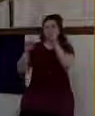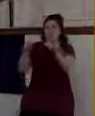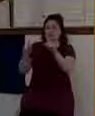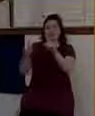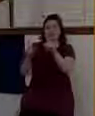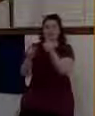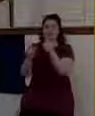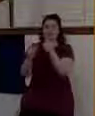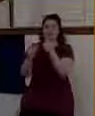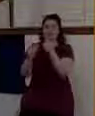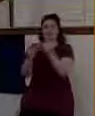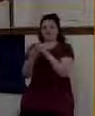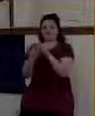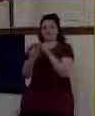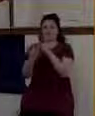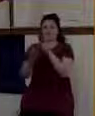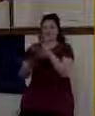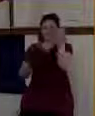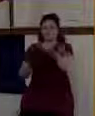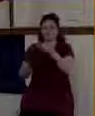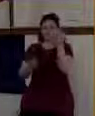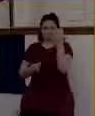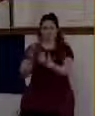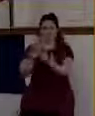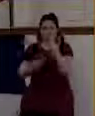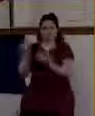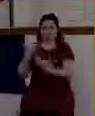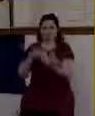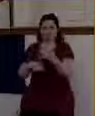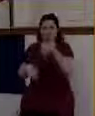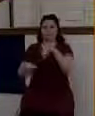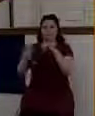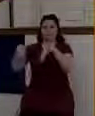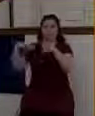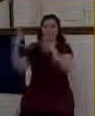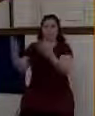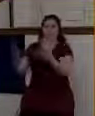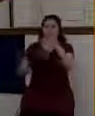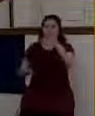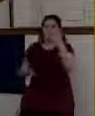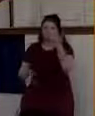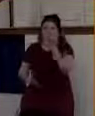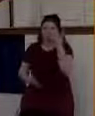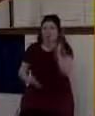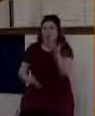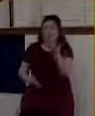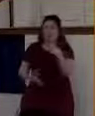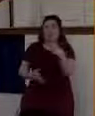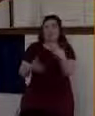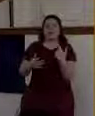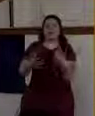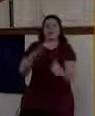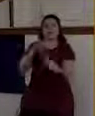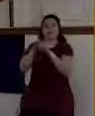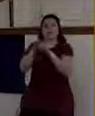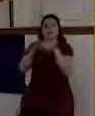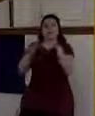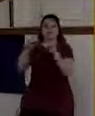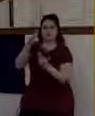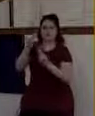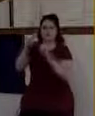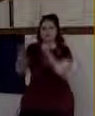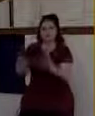this pagan altar, to this golden calf. And while he's doing that, suddenly appears a prophet from nowhere. This is